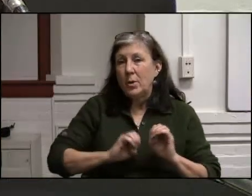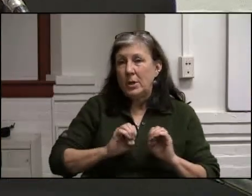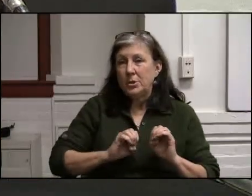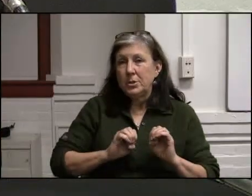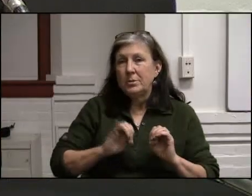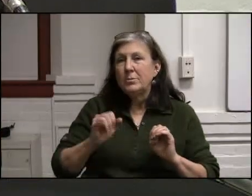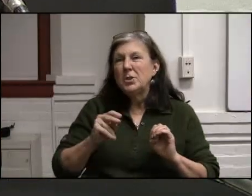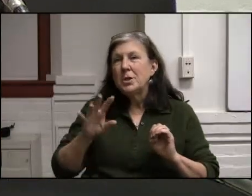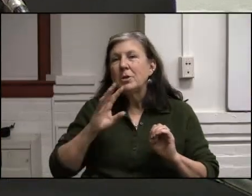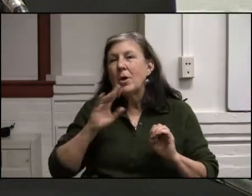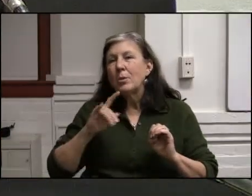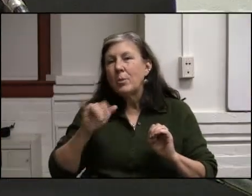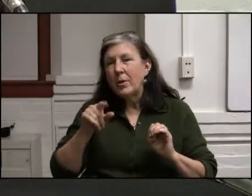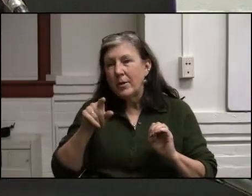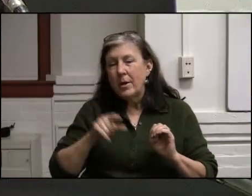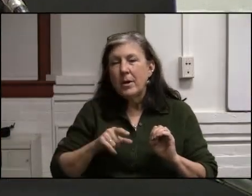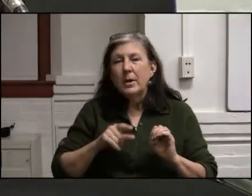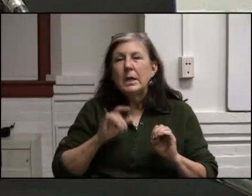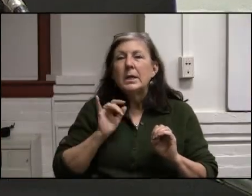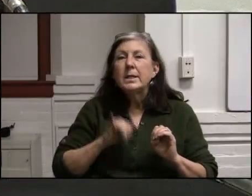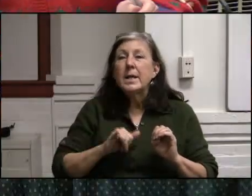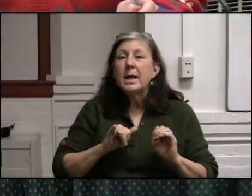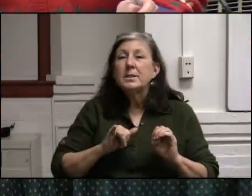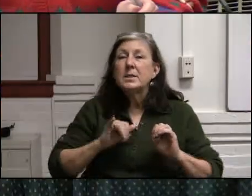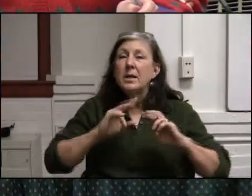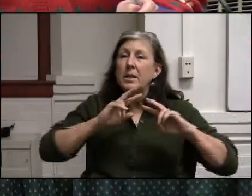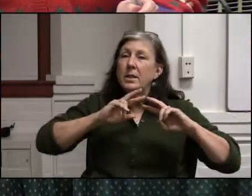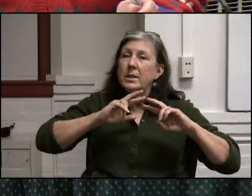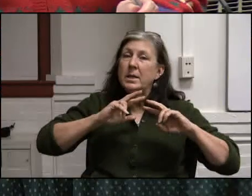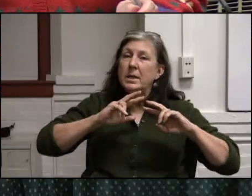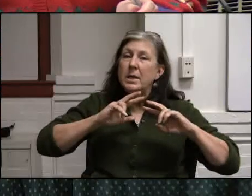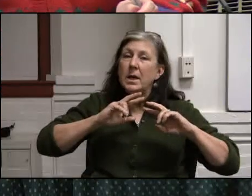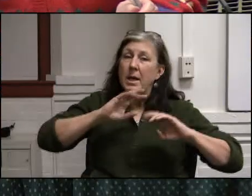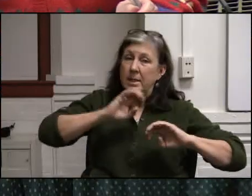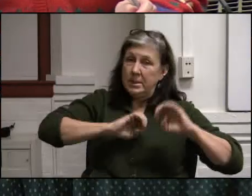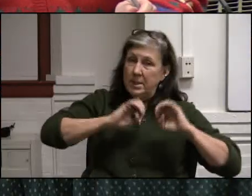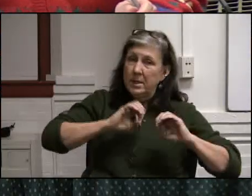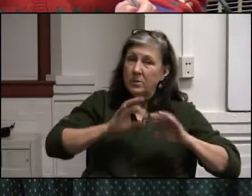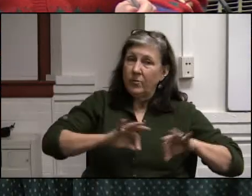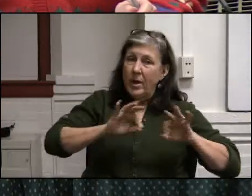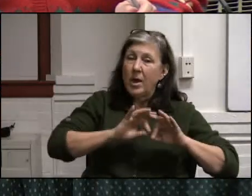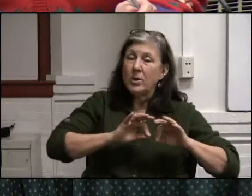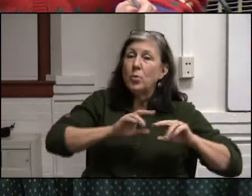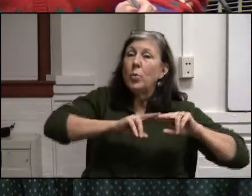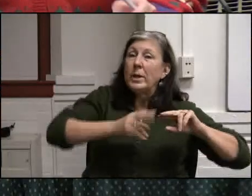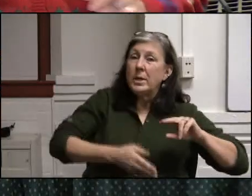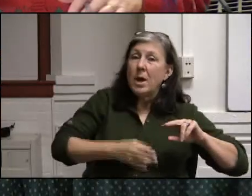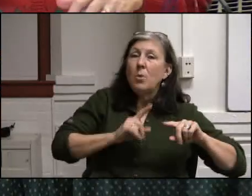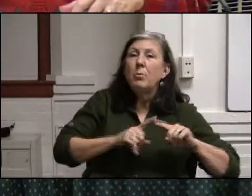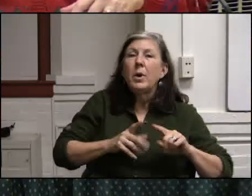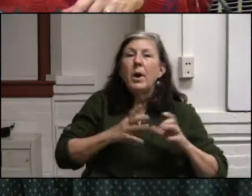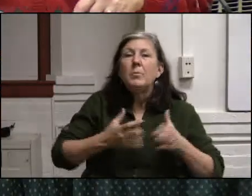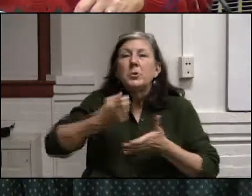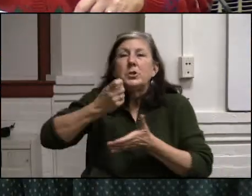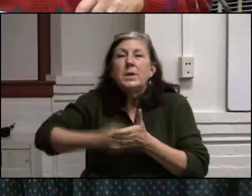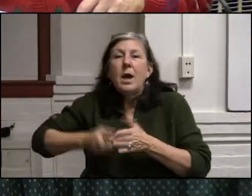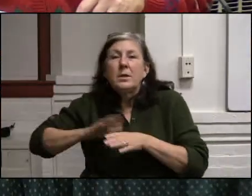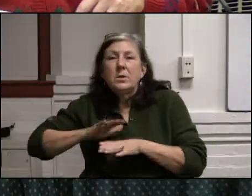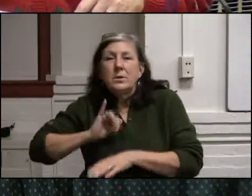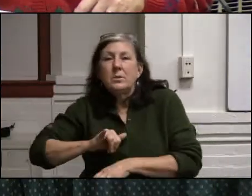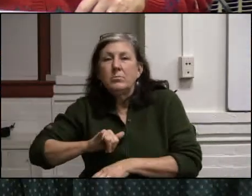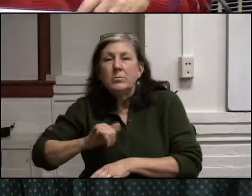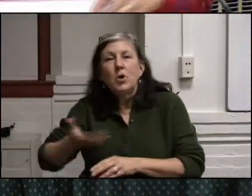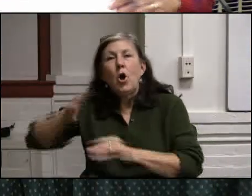as the assessed value went down, but the taxable value has actually gone